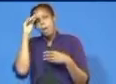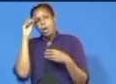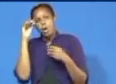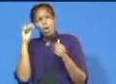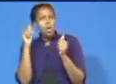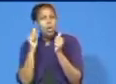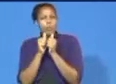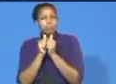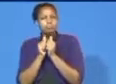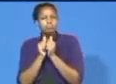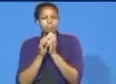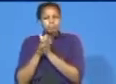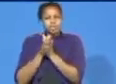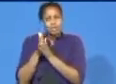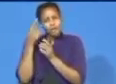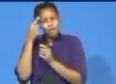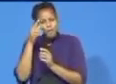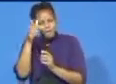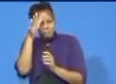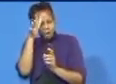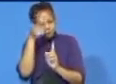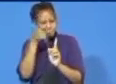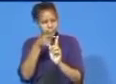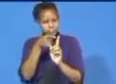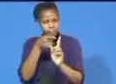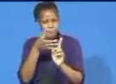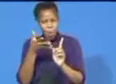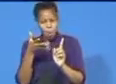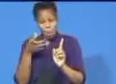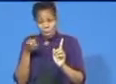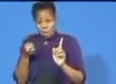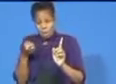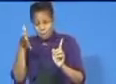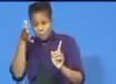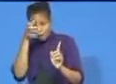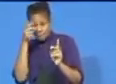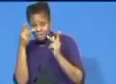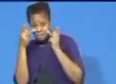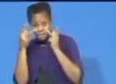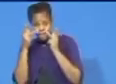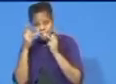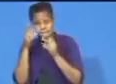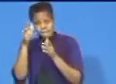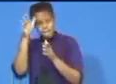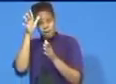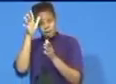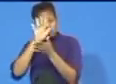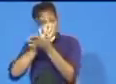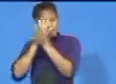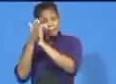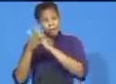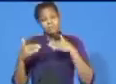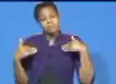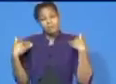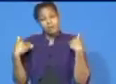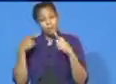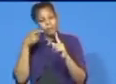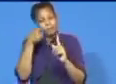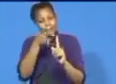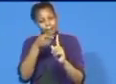wanted to see his father go back to his earlier years when he had more hair on his